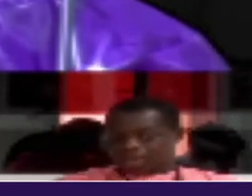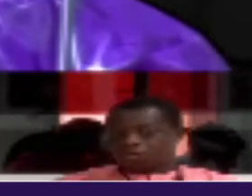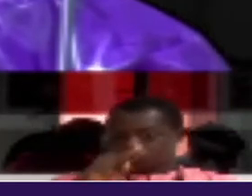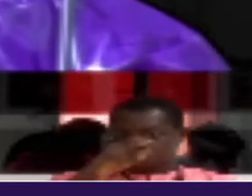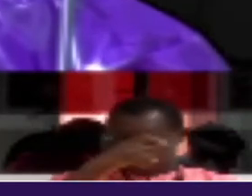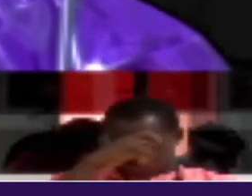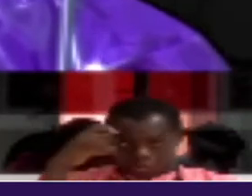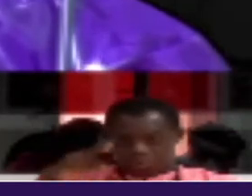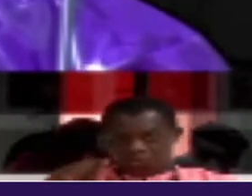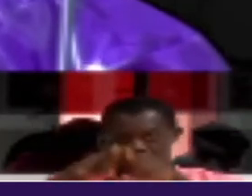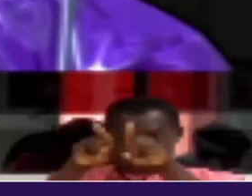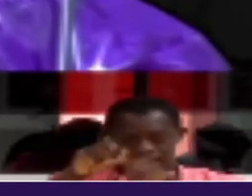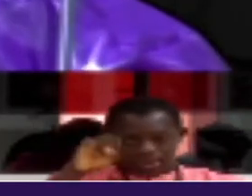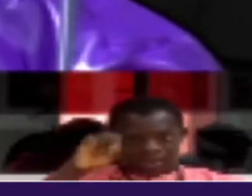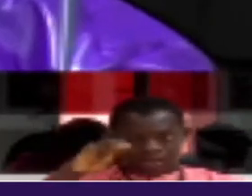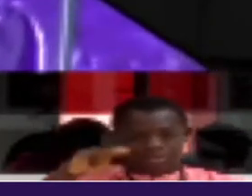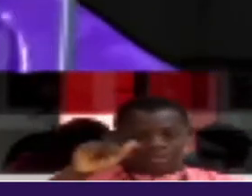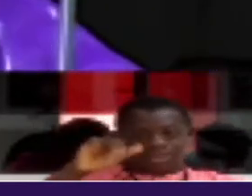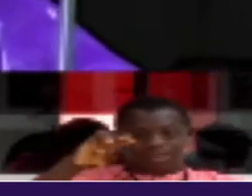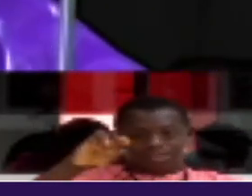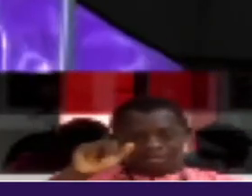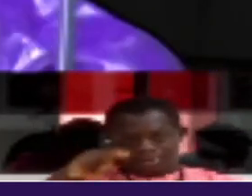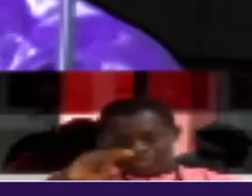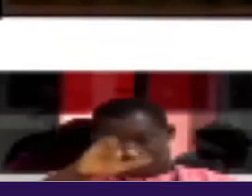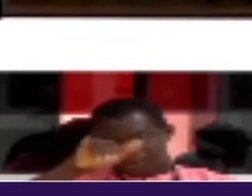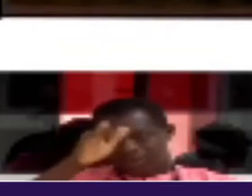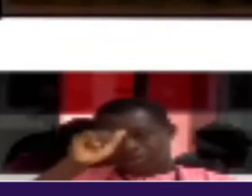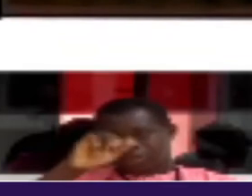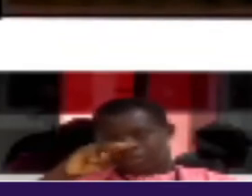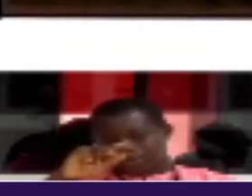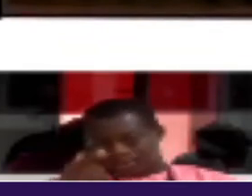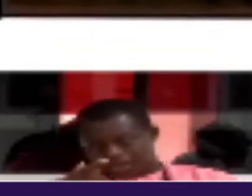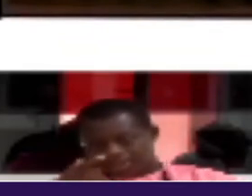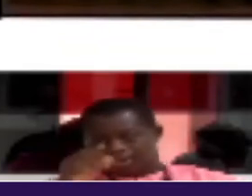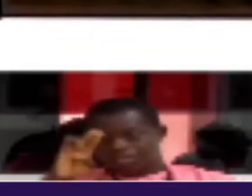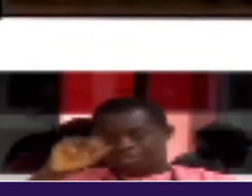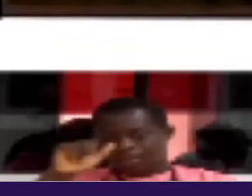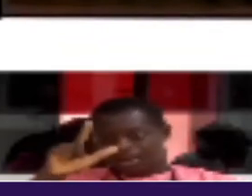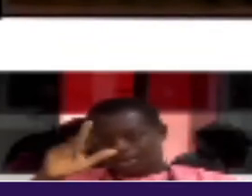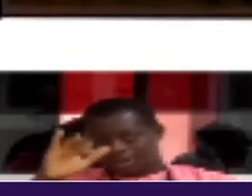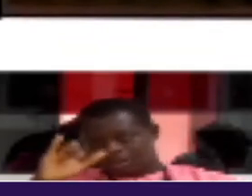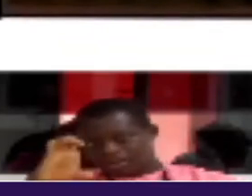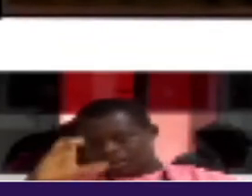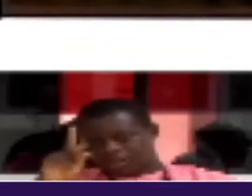with Sanamanjang, Malik Jata and co? No,